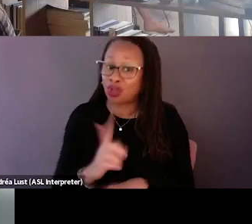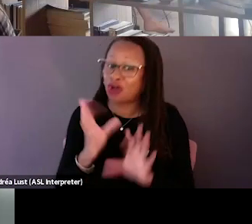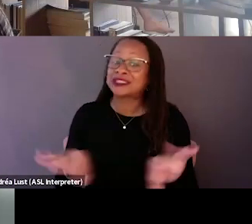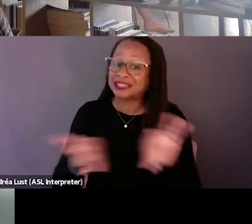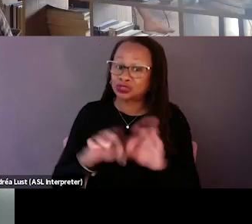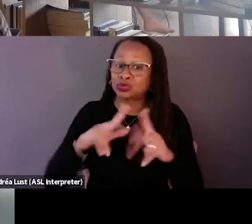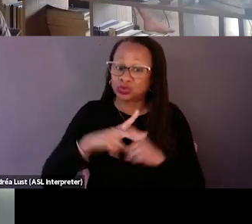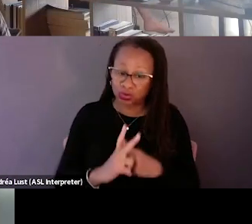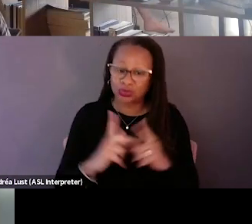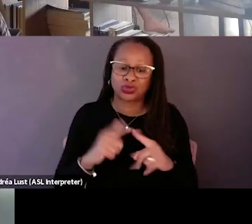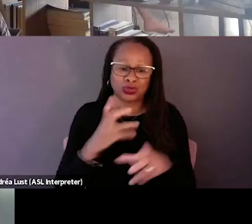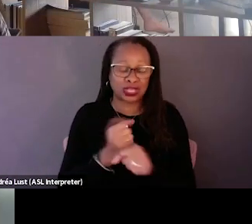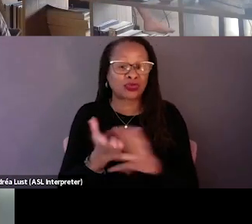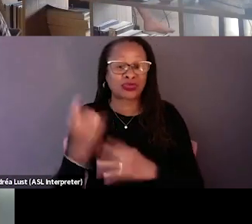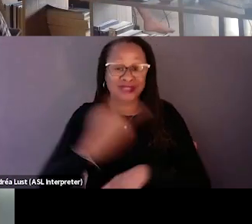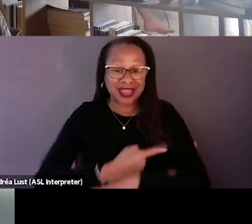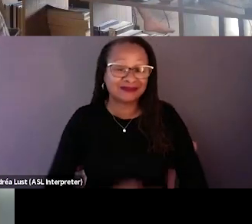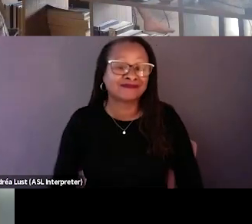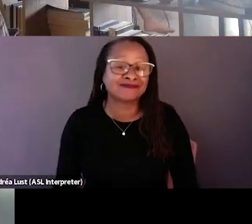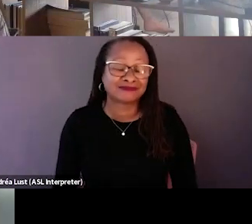tools to get through our day.